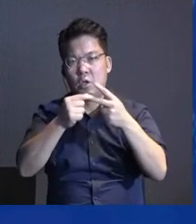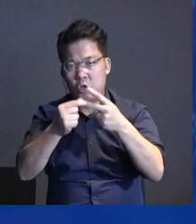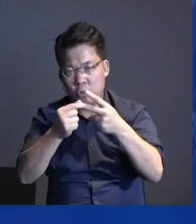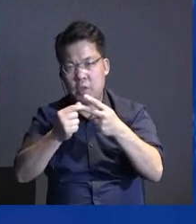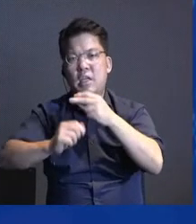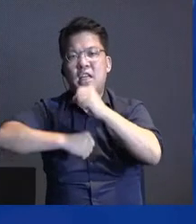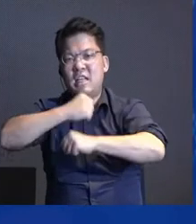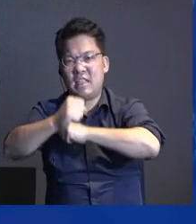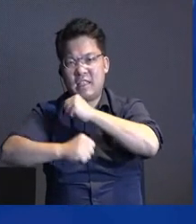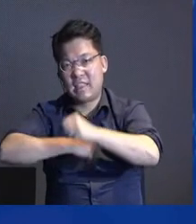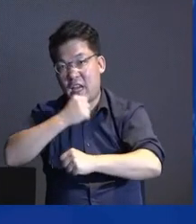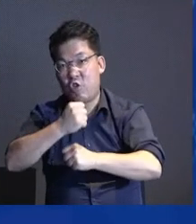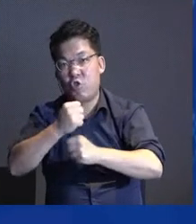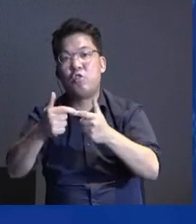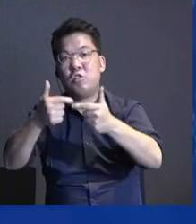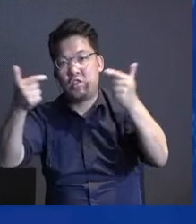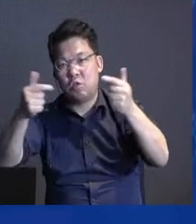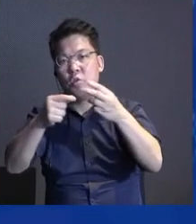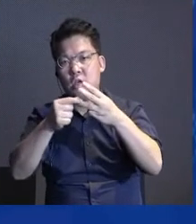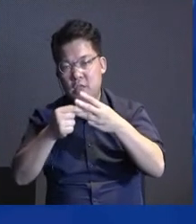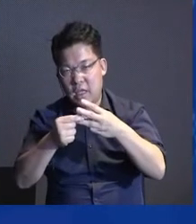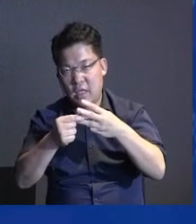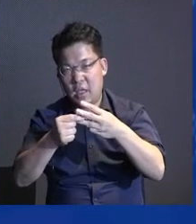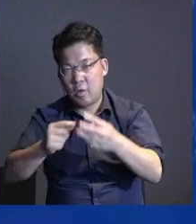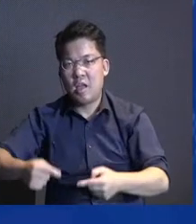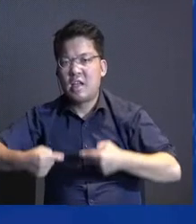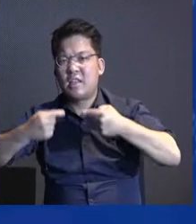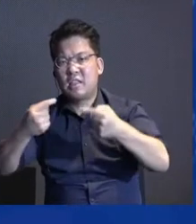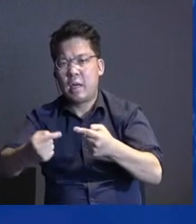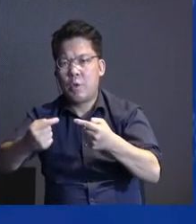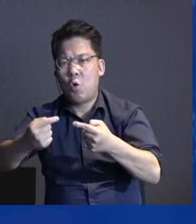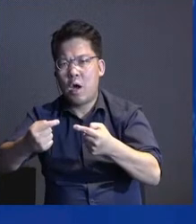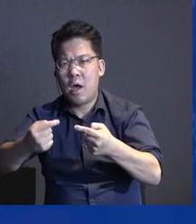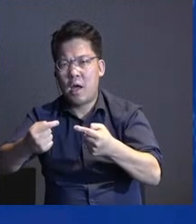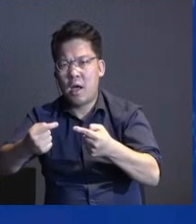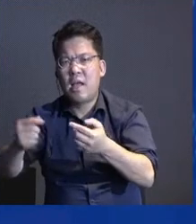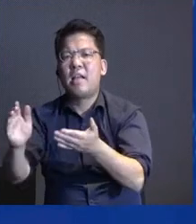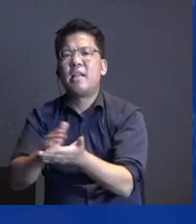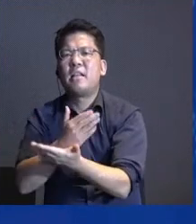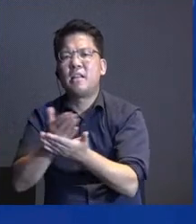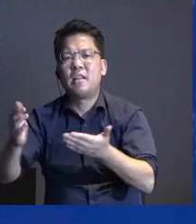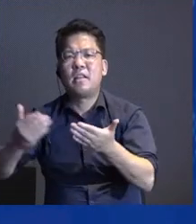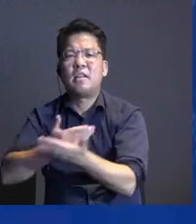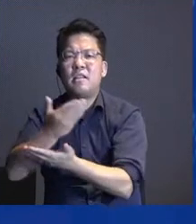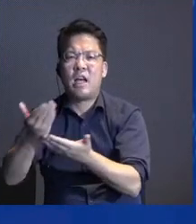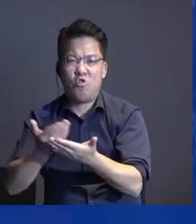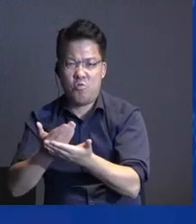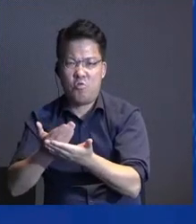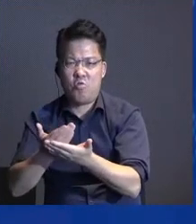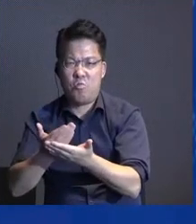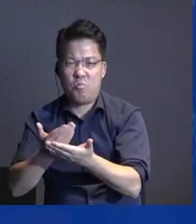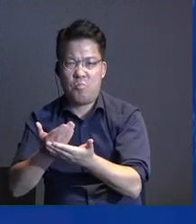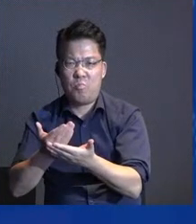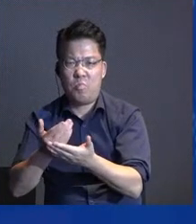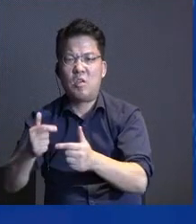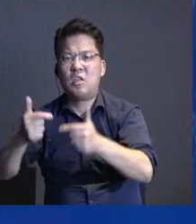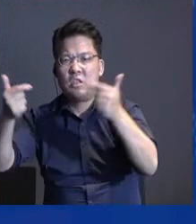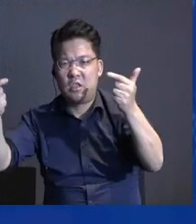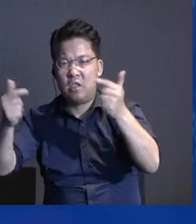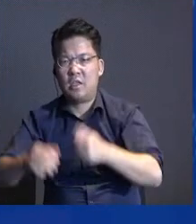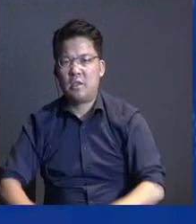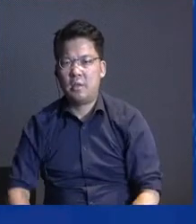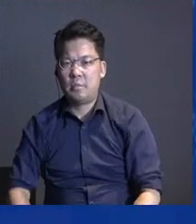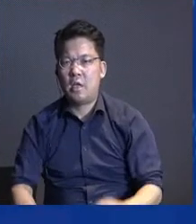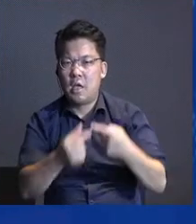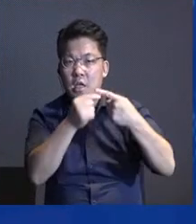The first goal is to strengthen the bond. For that, we support activities to help members become familiar with the